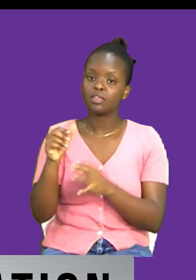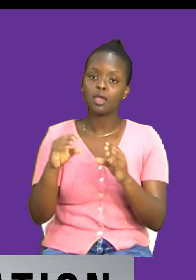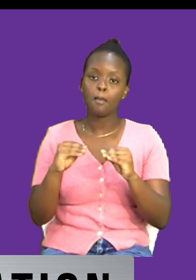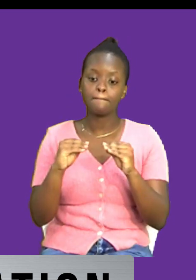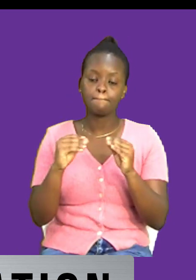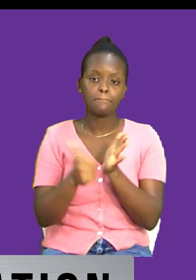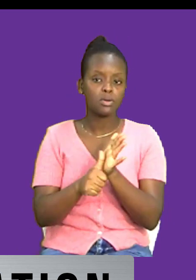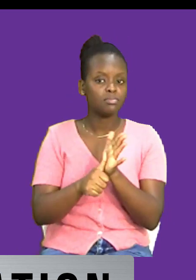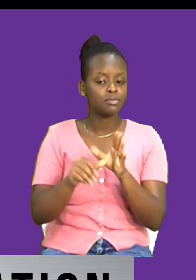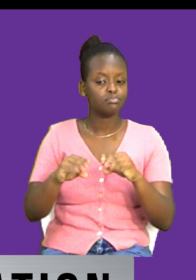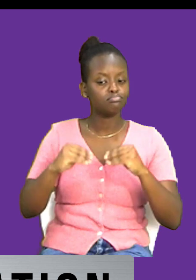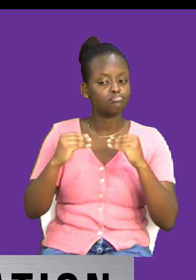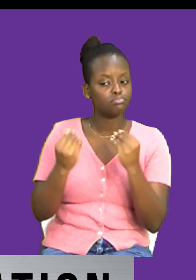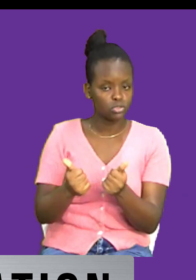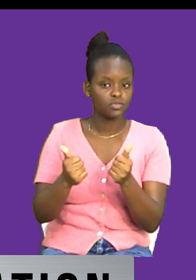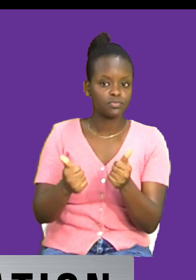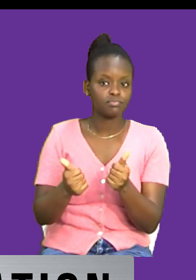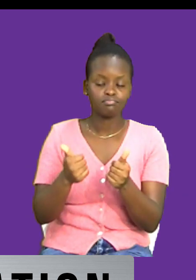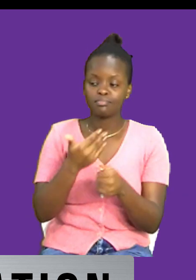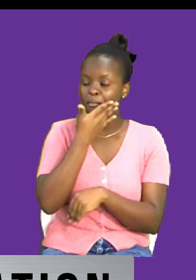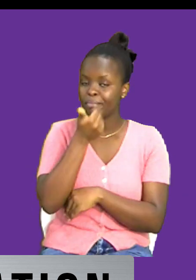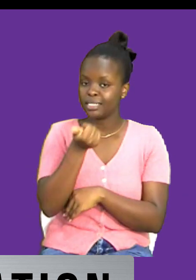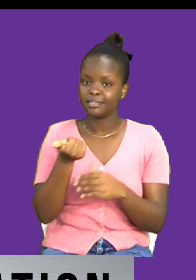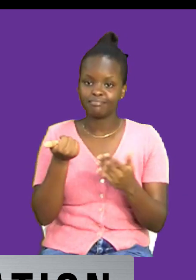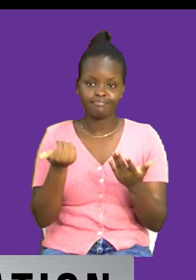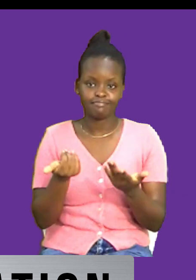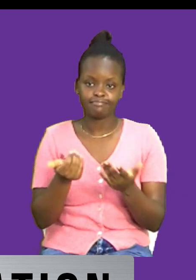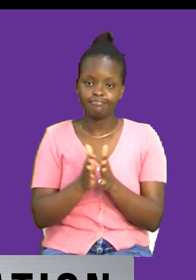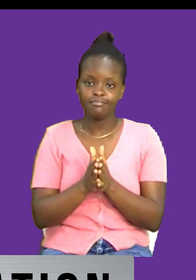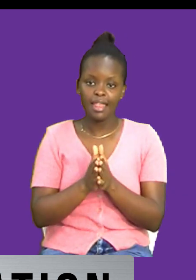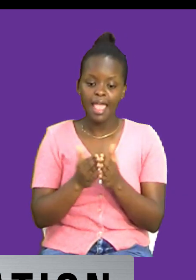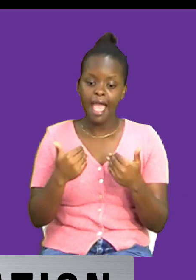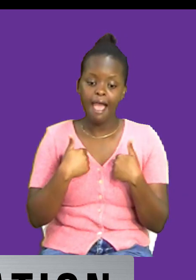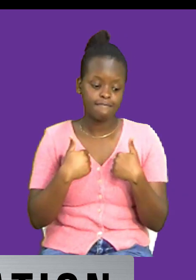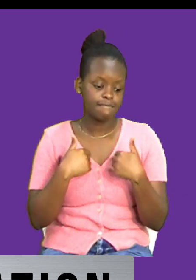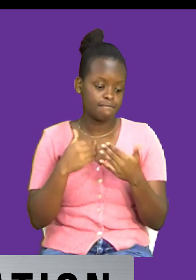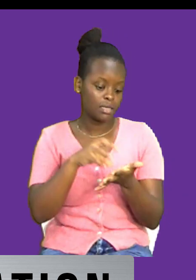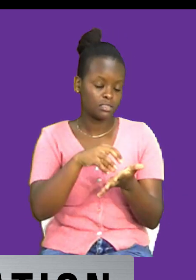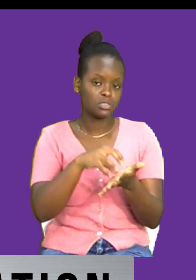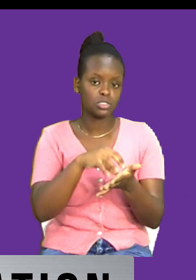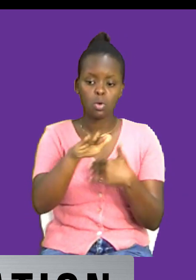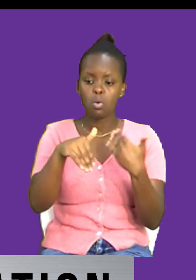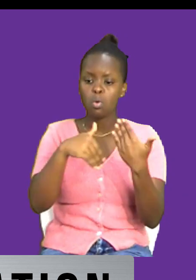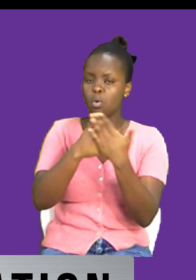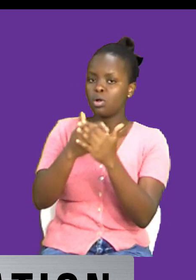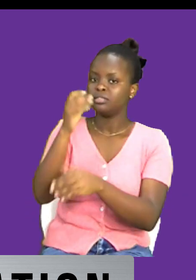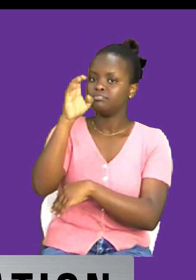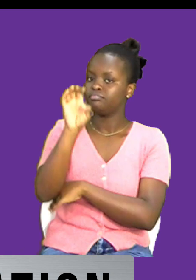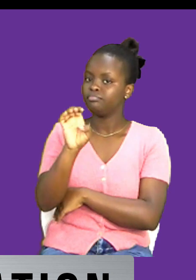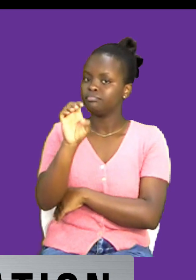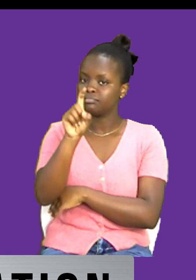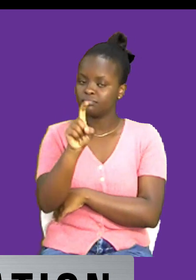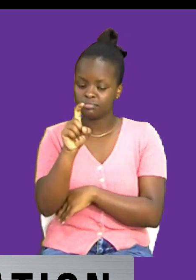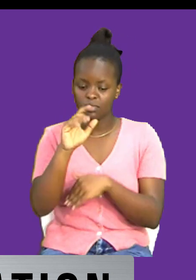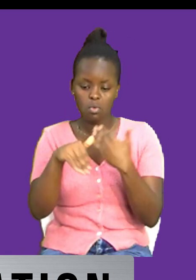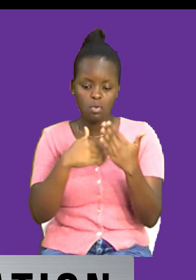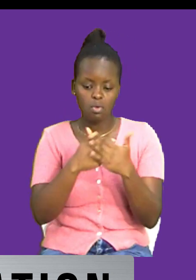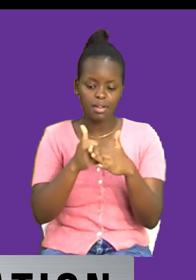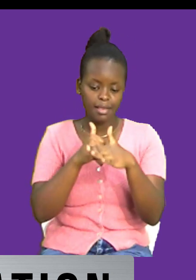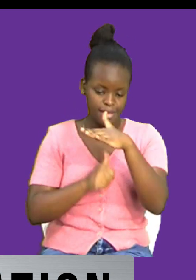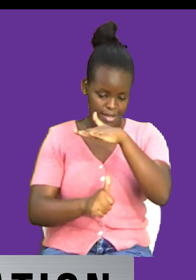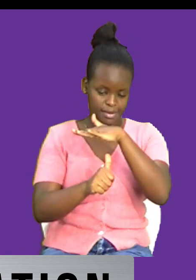I say in a better manner, because we cannot have a situation where the entire executive and everybody who works under the executive and